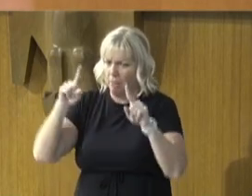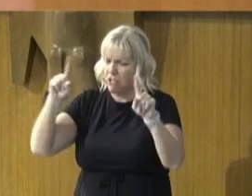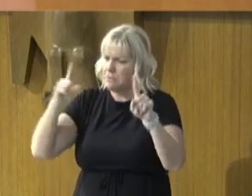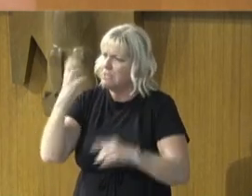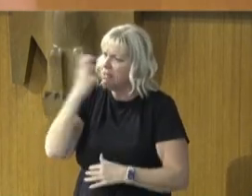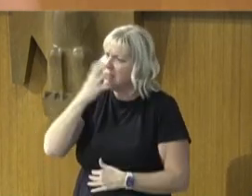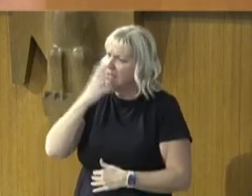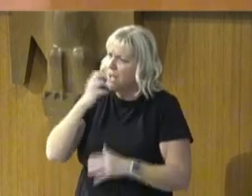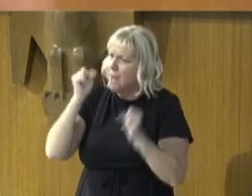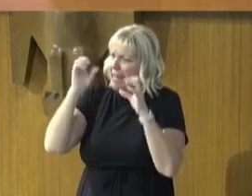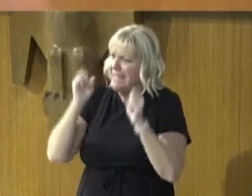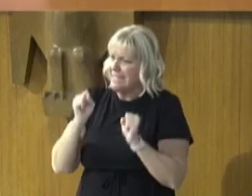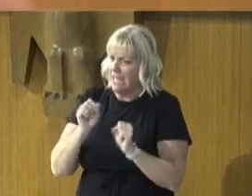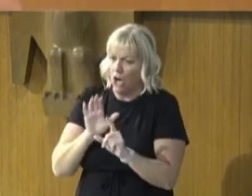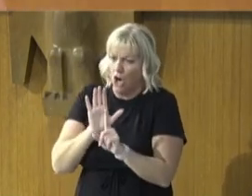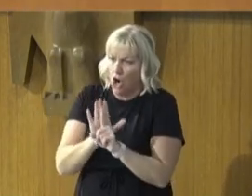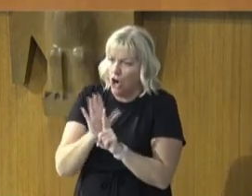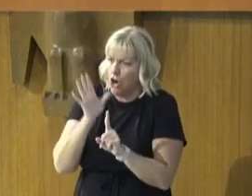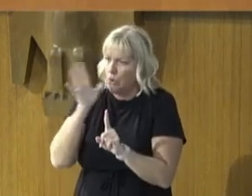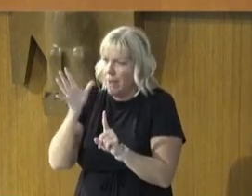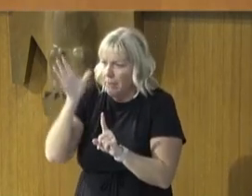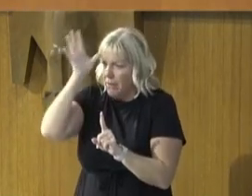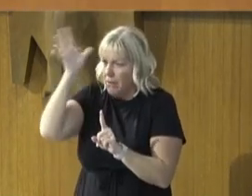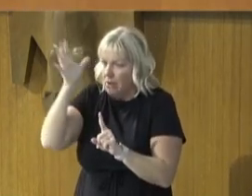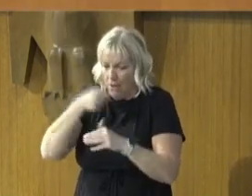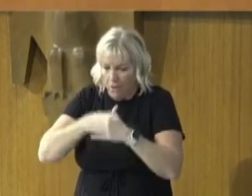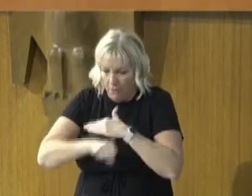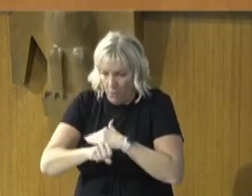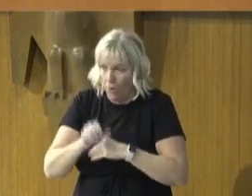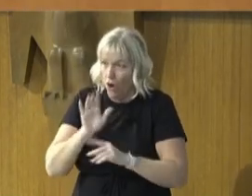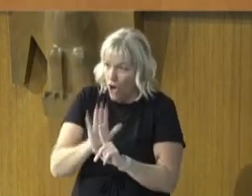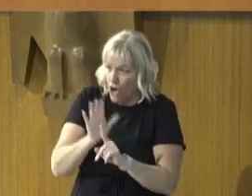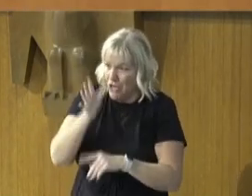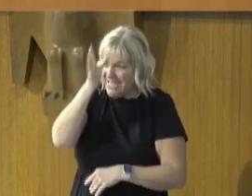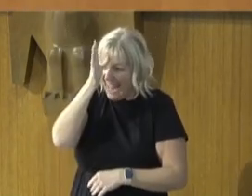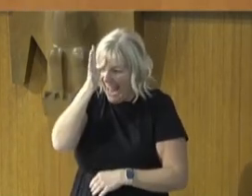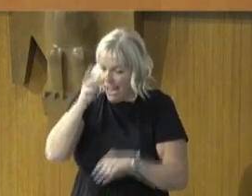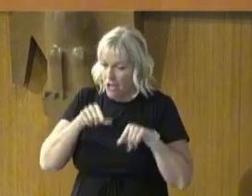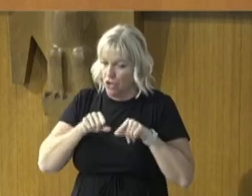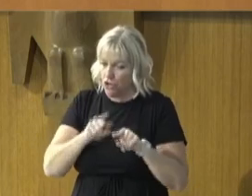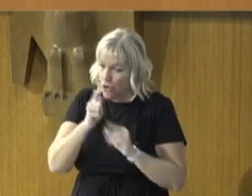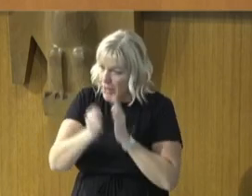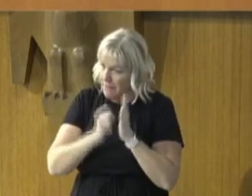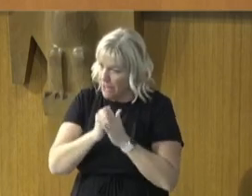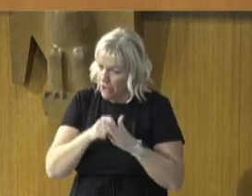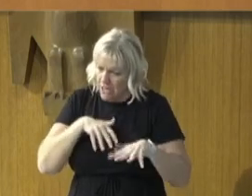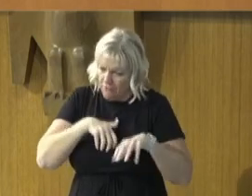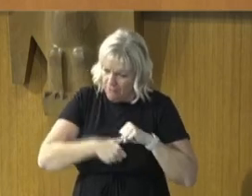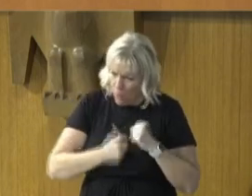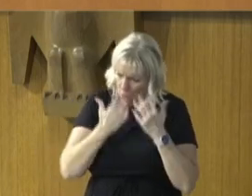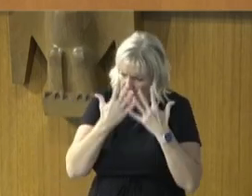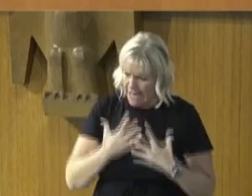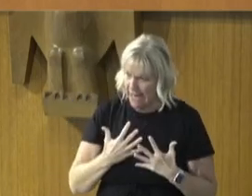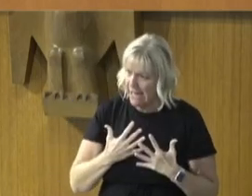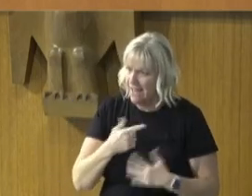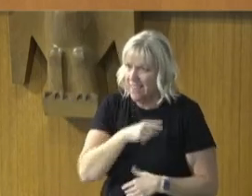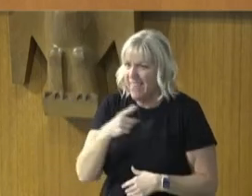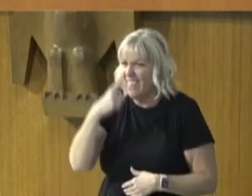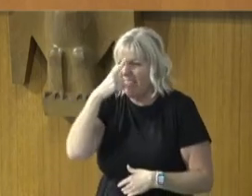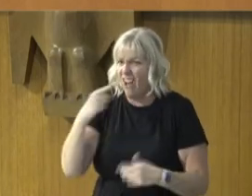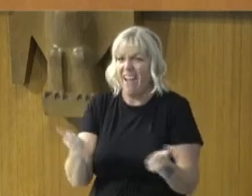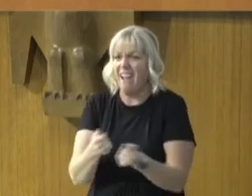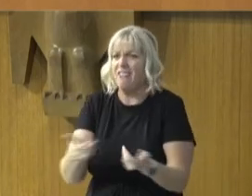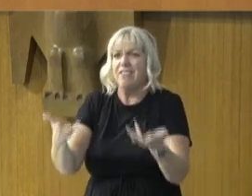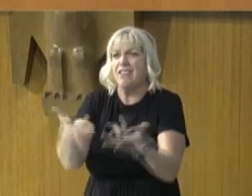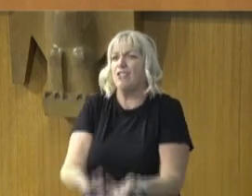Her grandfather and her grandmother conceived her father during a period of mourning in their lives, a time when they thought everything was